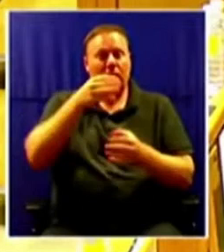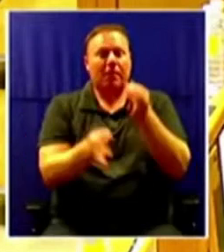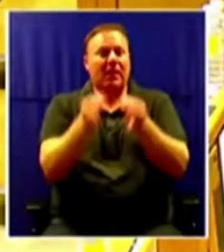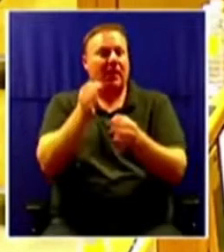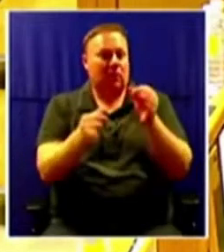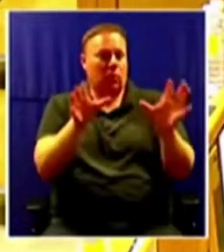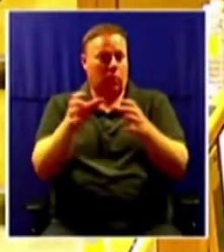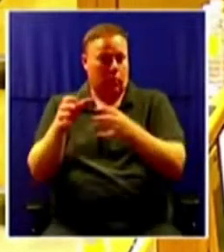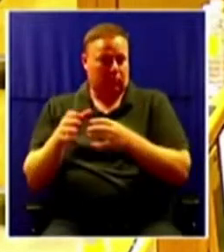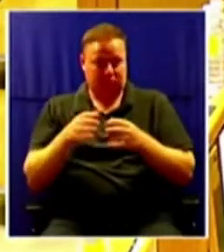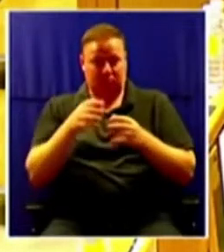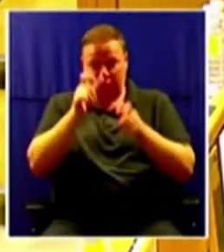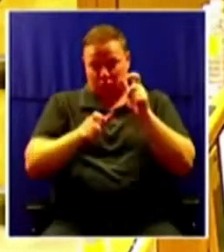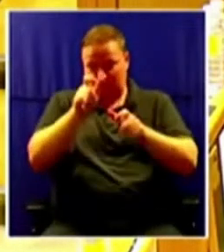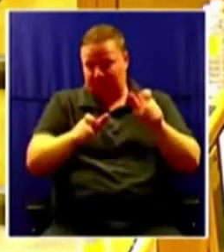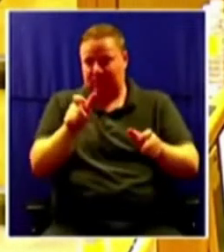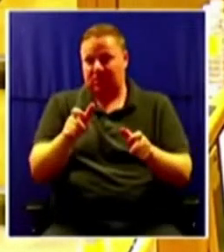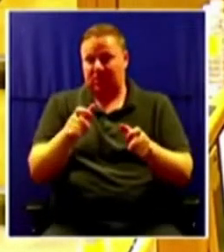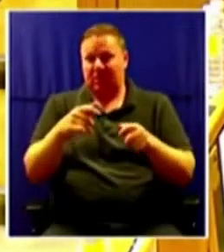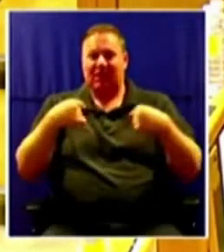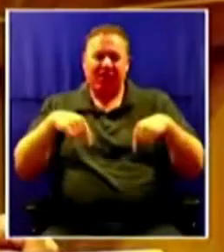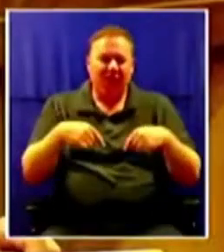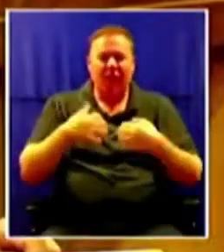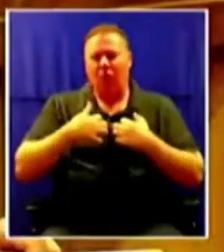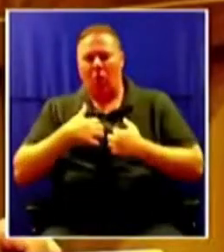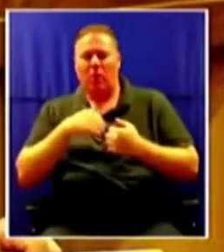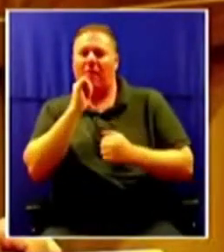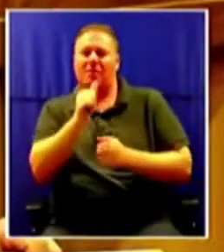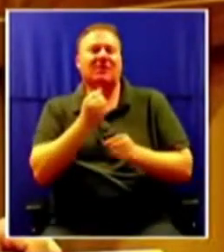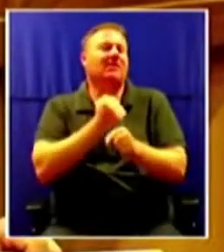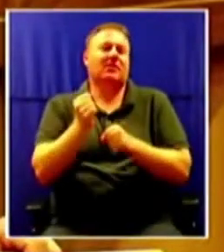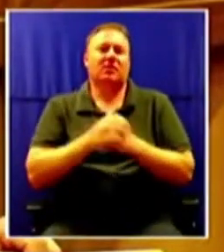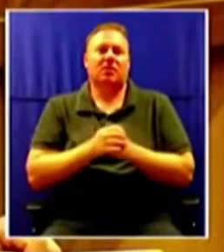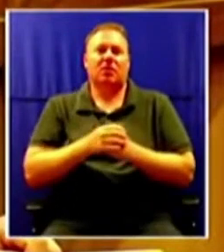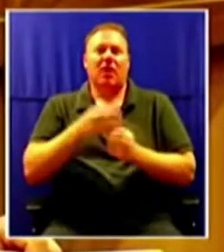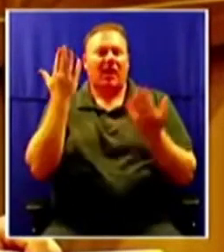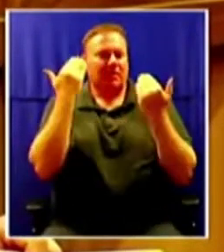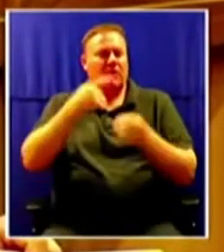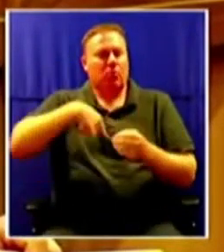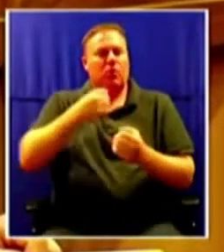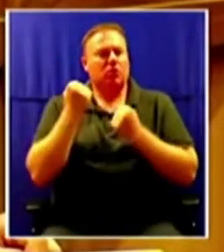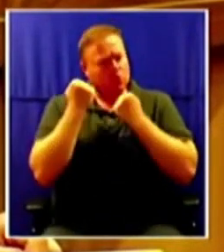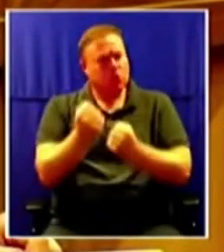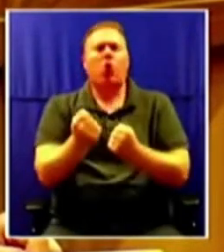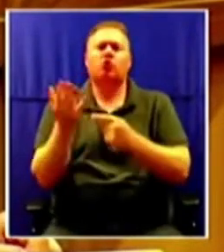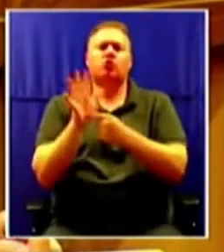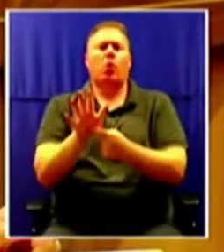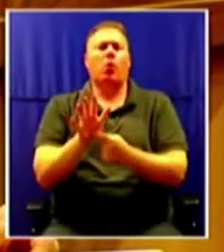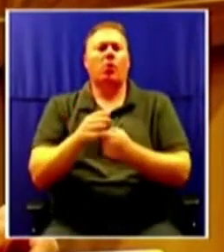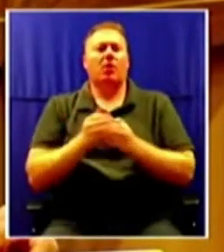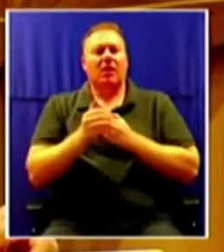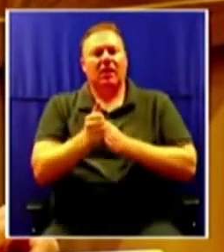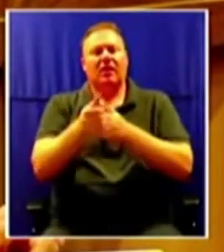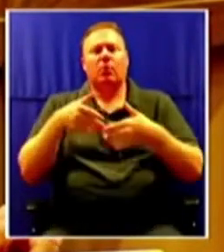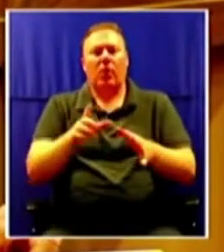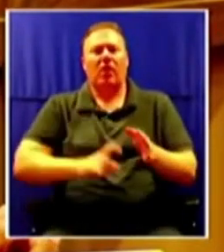to fear or worry. There is this expectation that we should show strength and to lead the way that inspires confidence and,